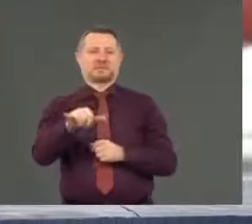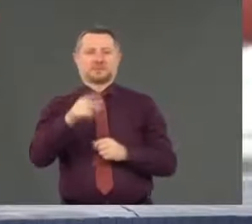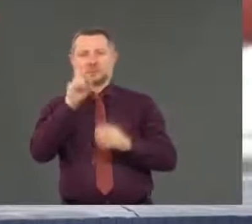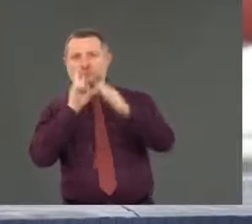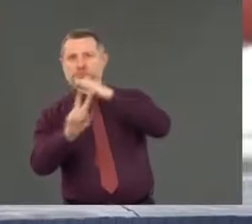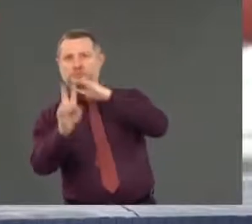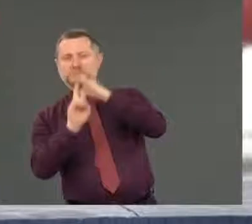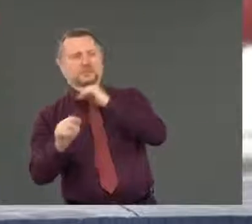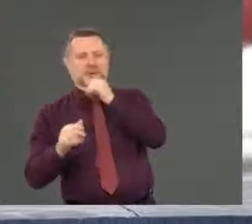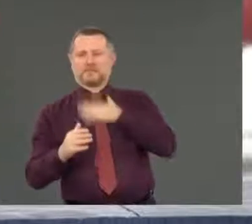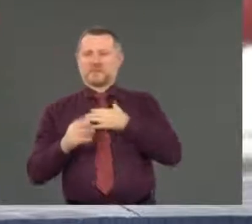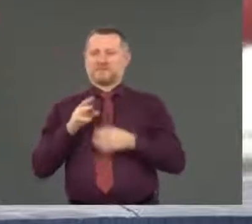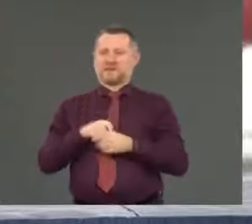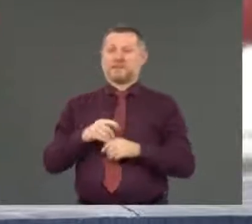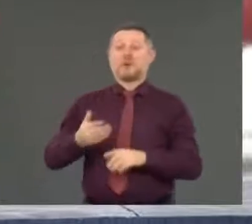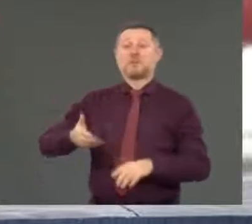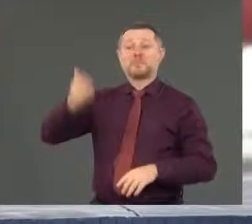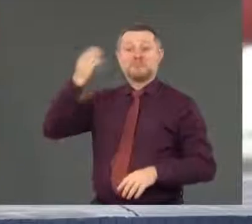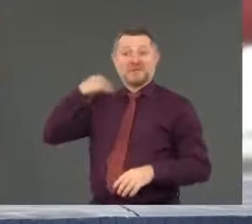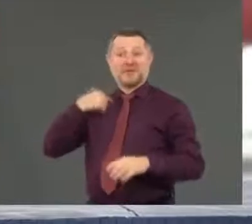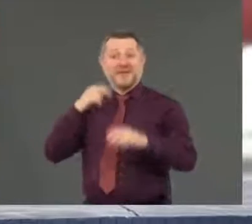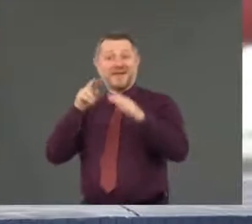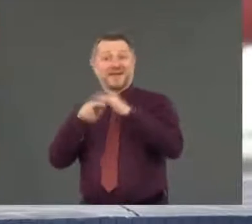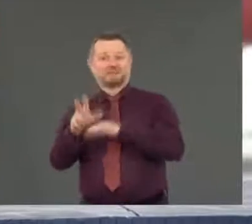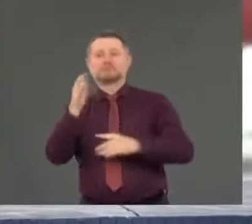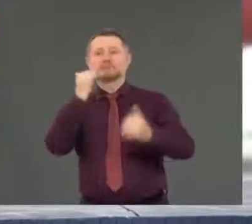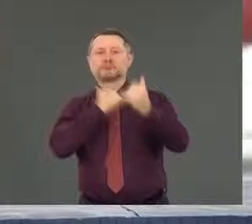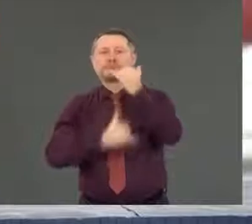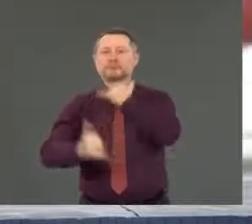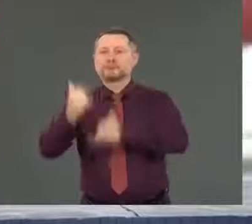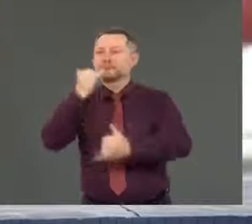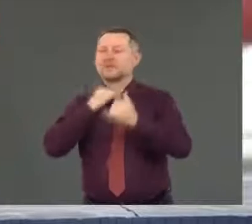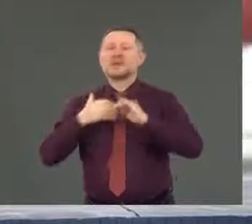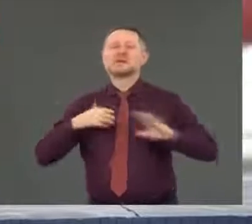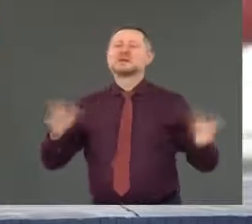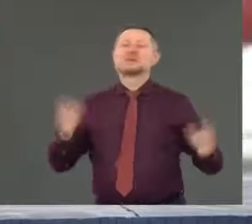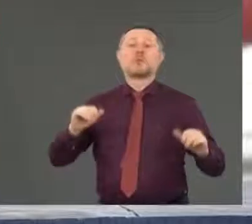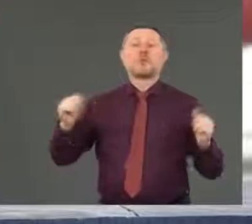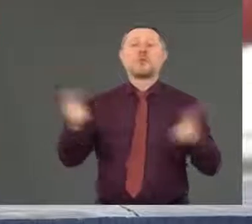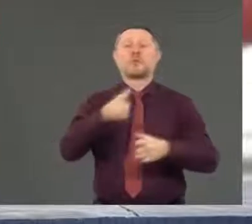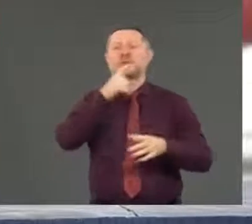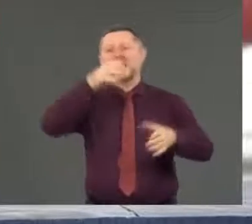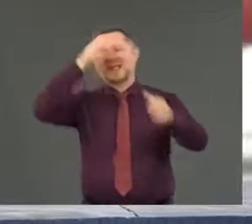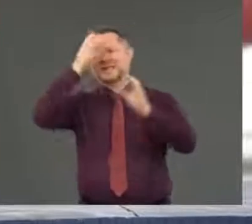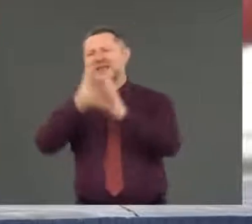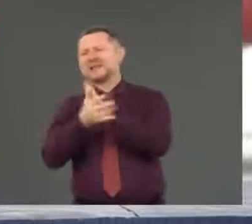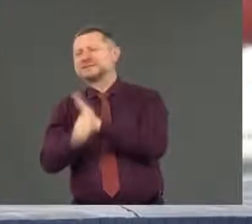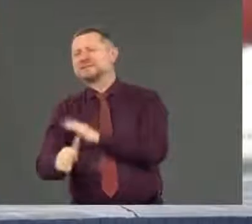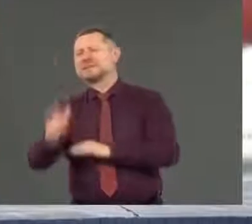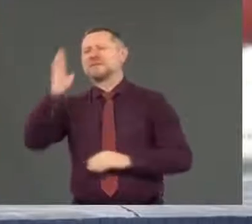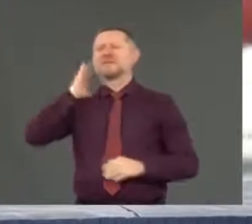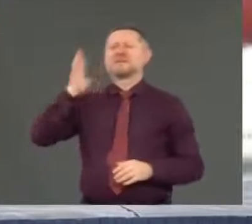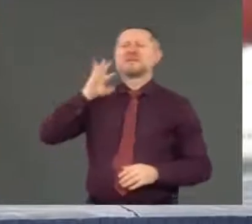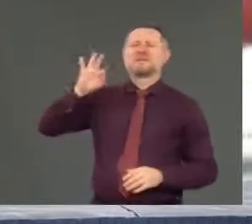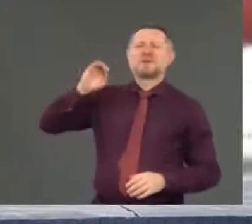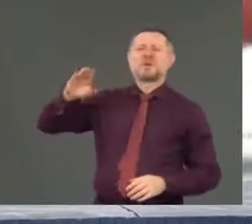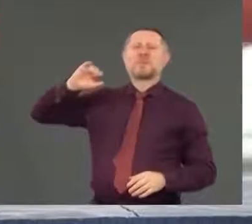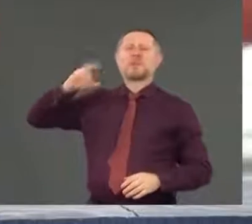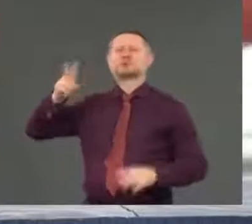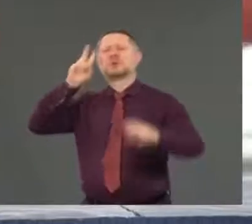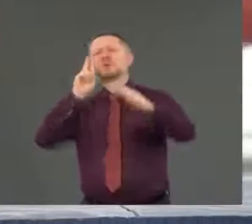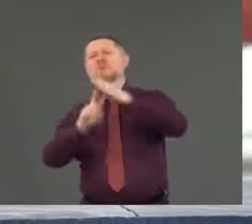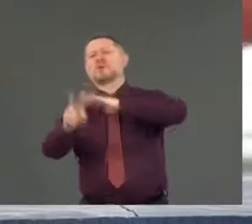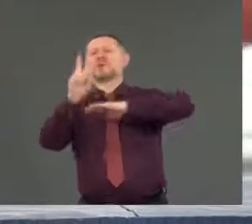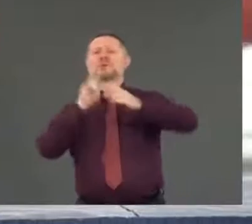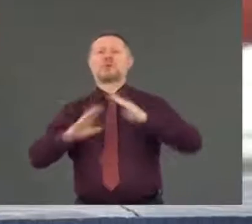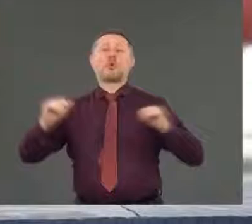all failed at that business, right? All the early national experts, here's my projection model, here's my projection model.